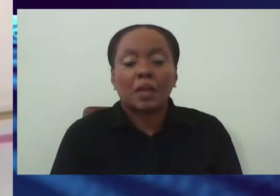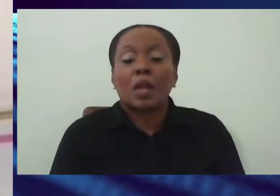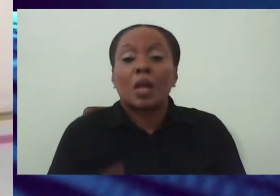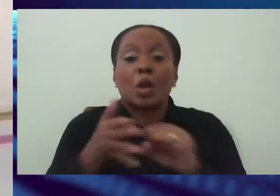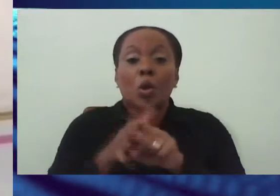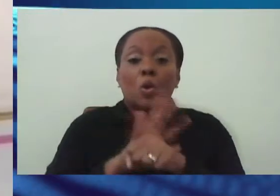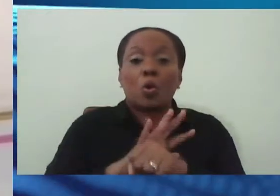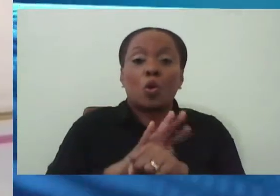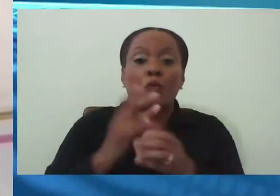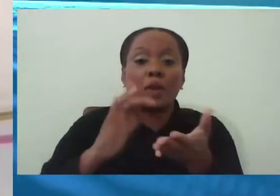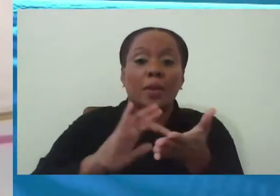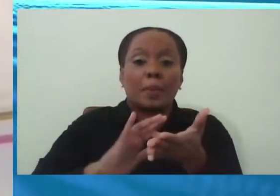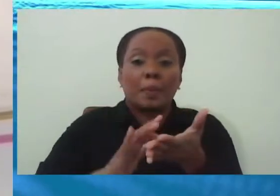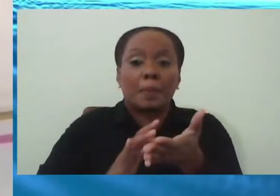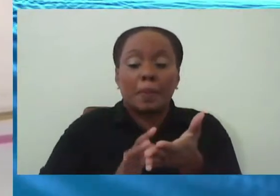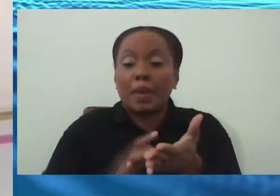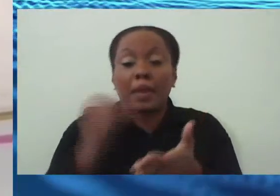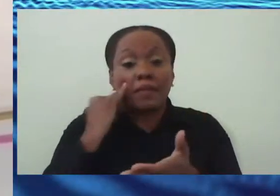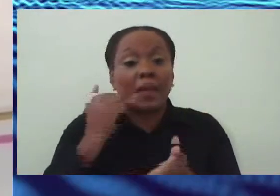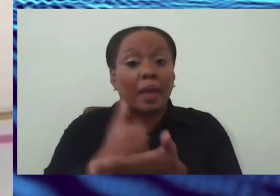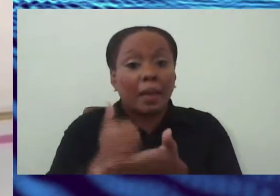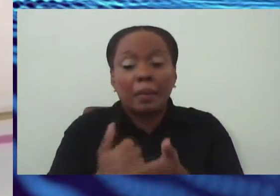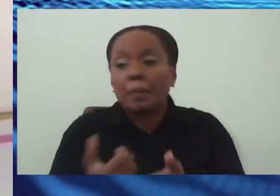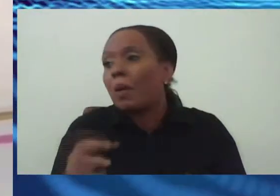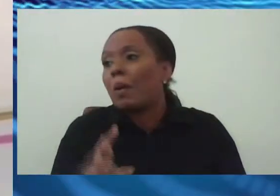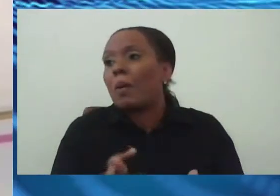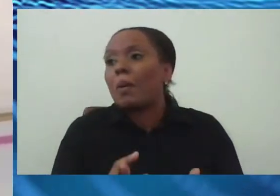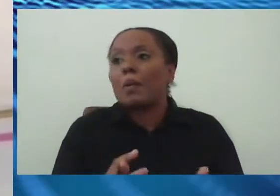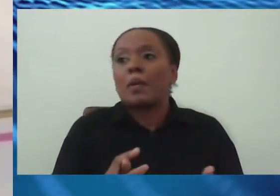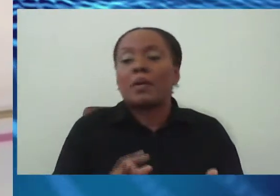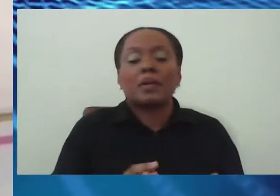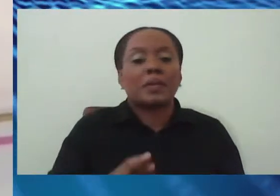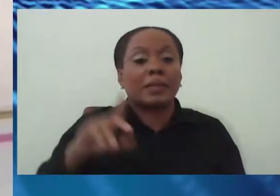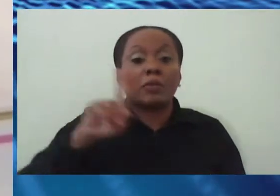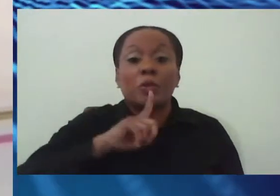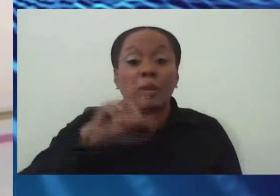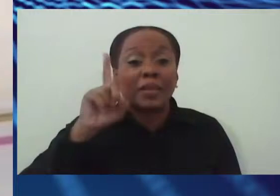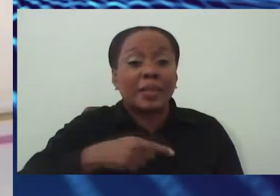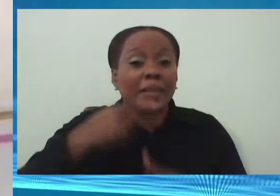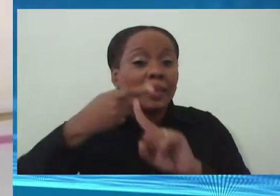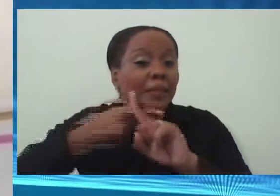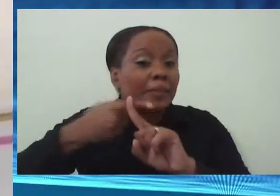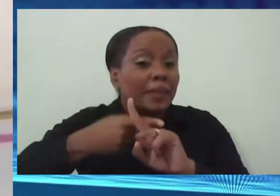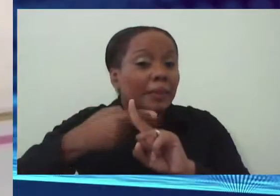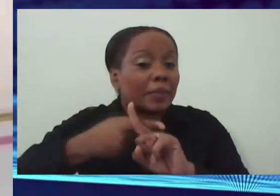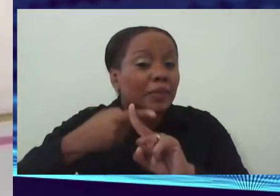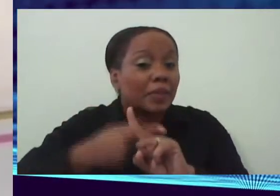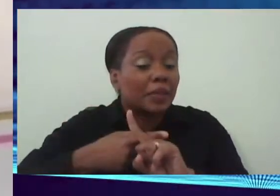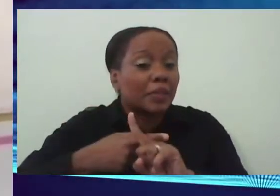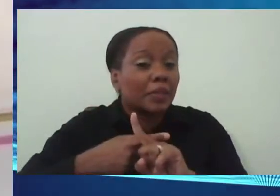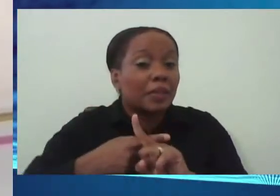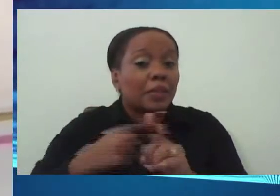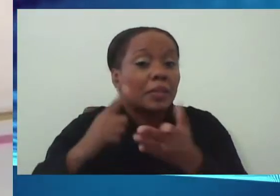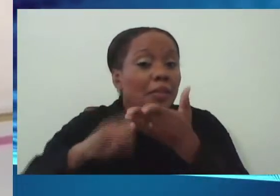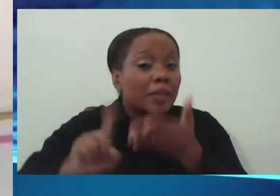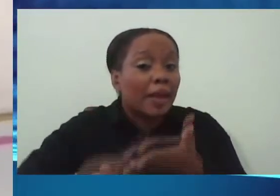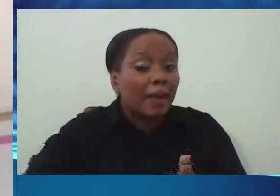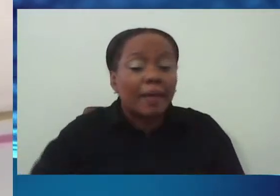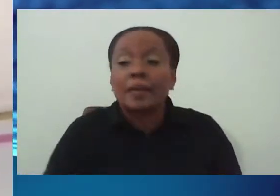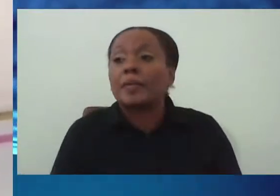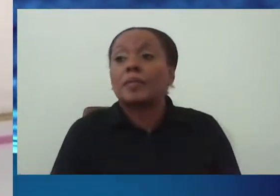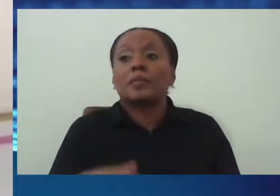role for mask wearing? Is there still a role for temperature screening when you go to the grocery? Is there still a role for this